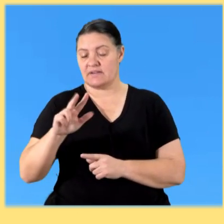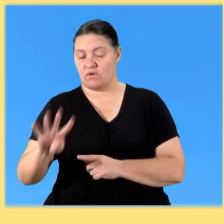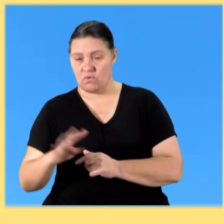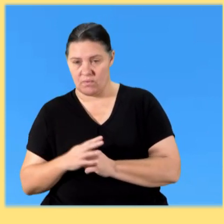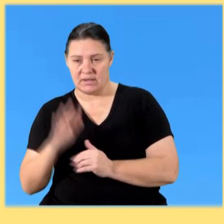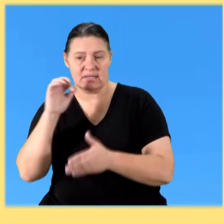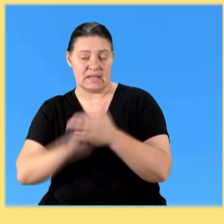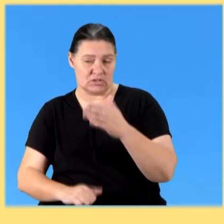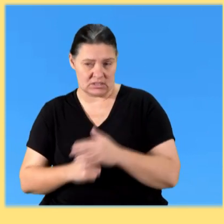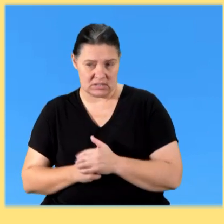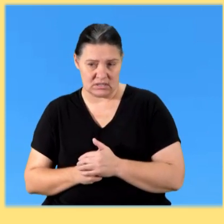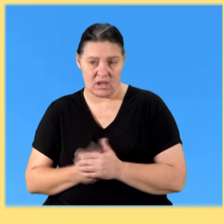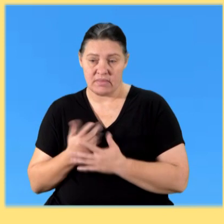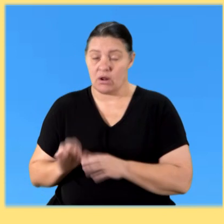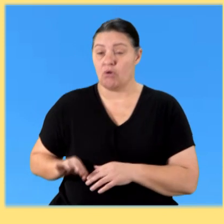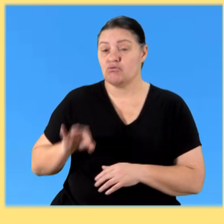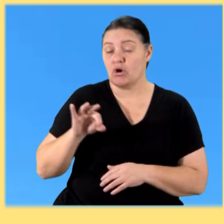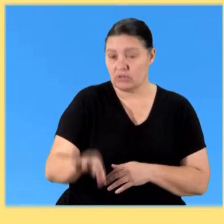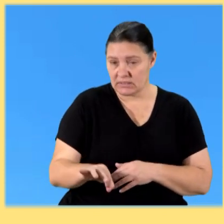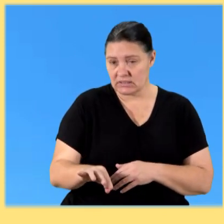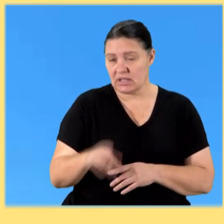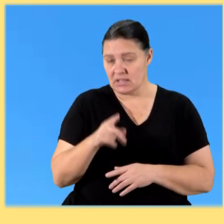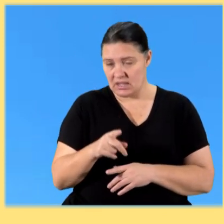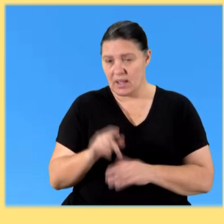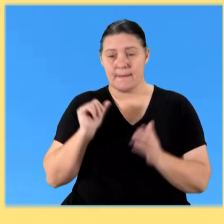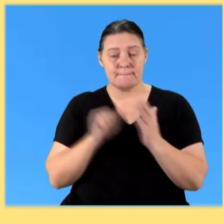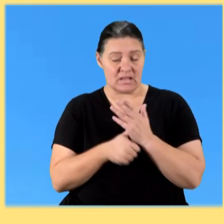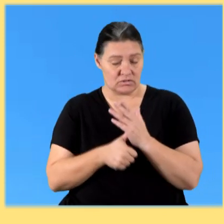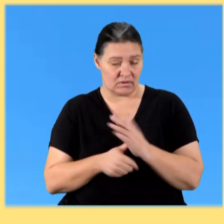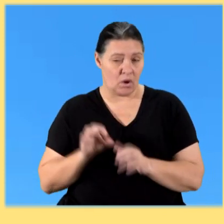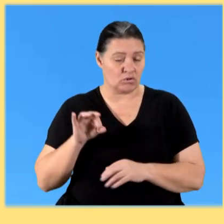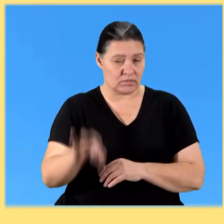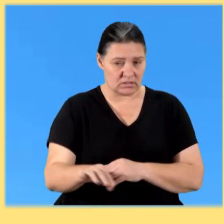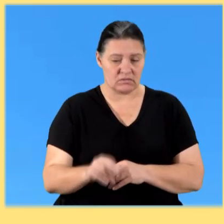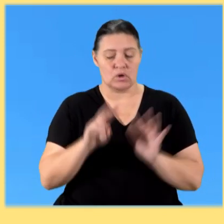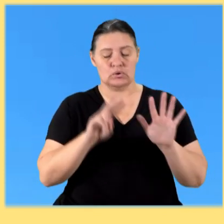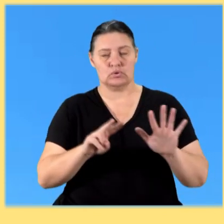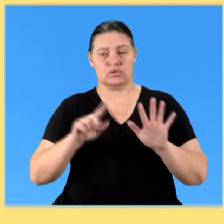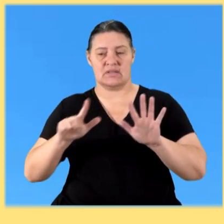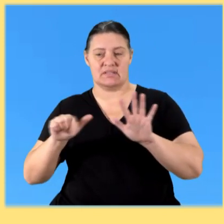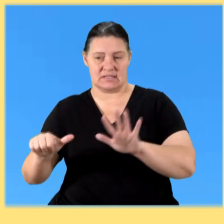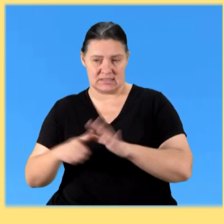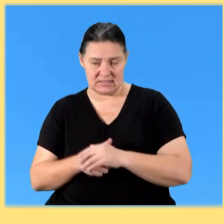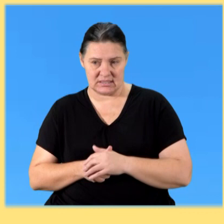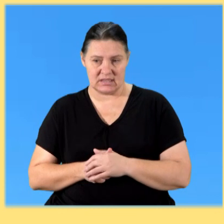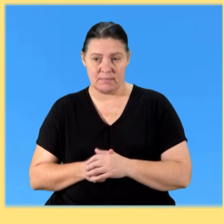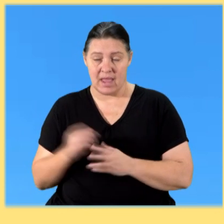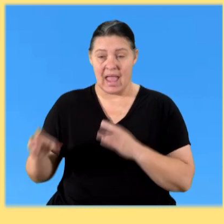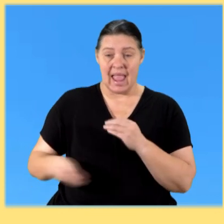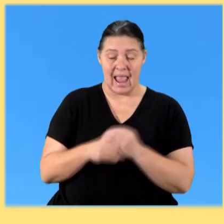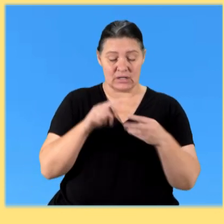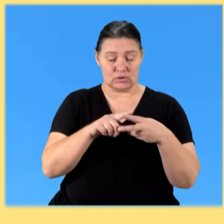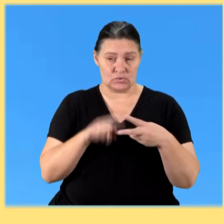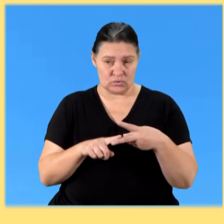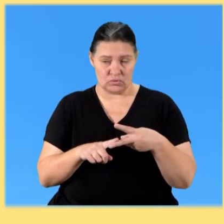184. That is the deduction. And the contribution, here it is, pension fund contribution 276. And if I add